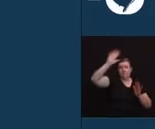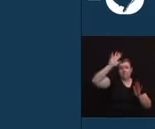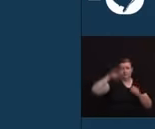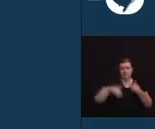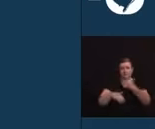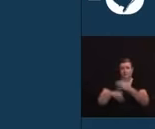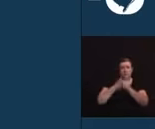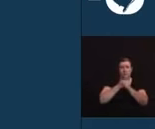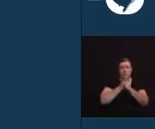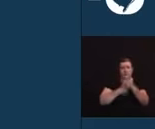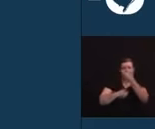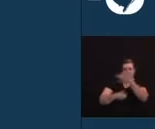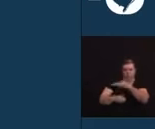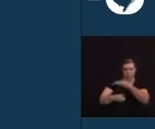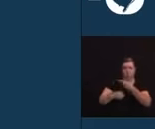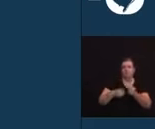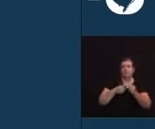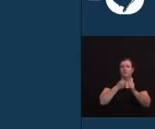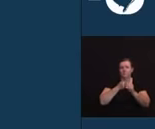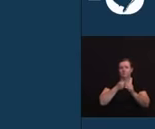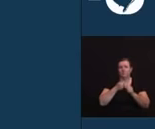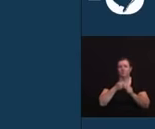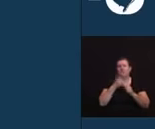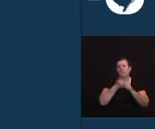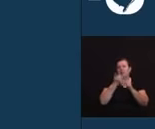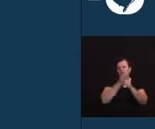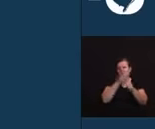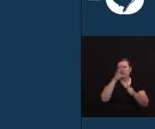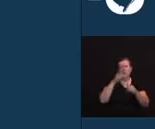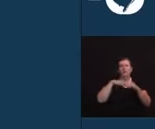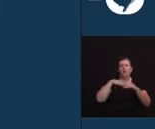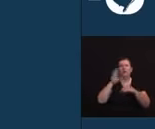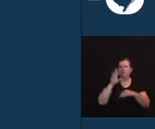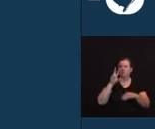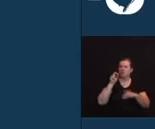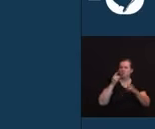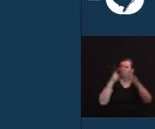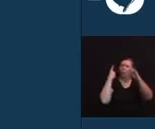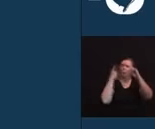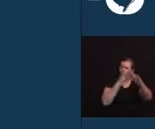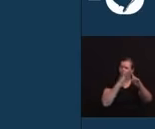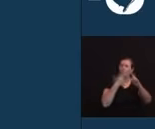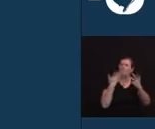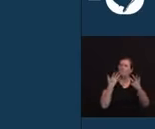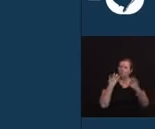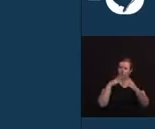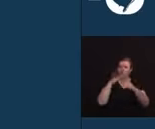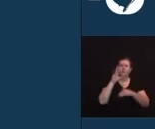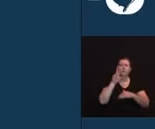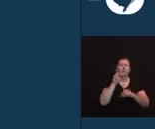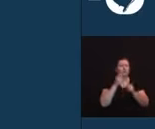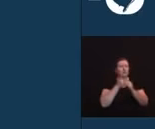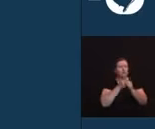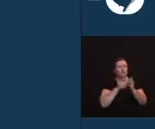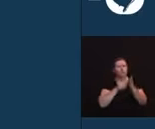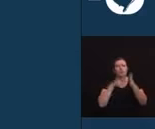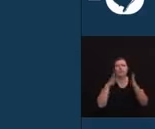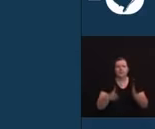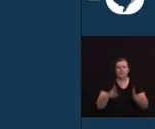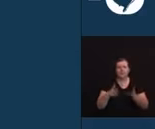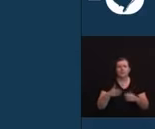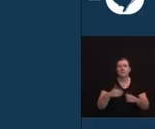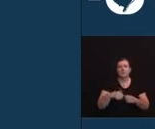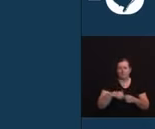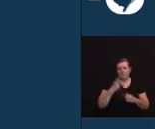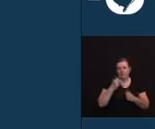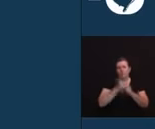county has at least 30 contact tracers on the job for every 100,000 residents. We have hit this benchmark in 5